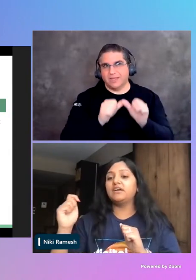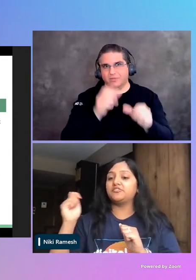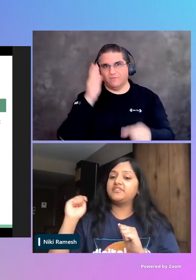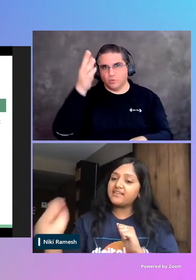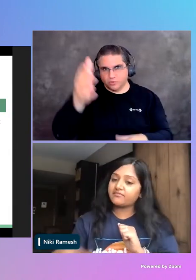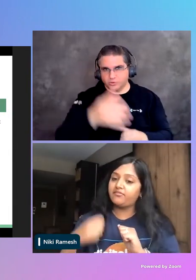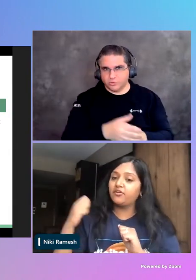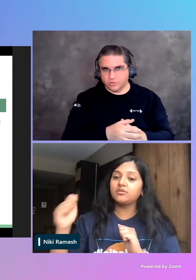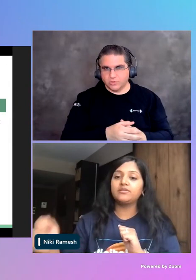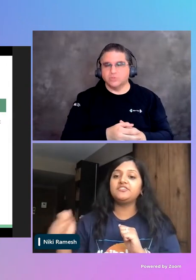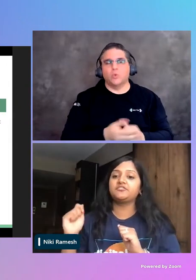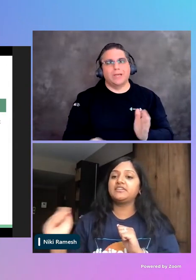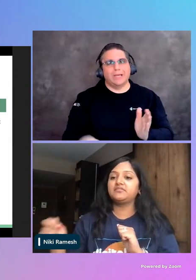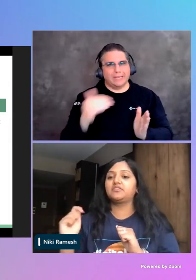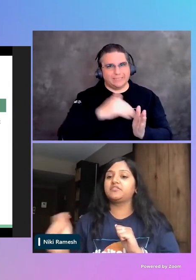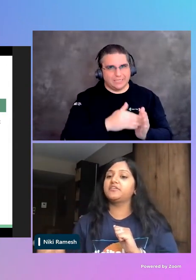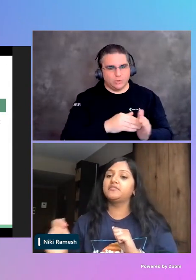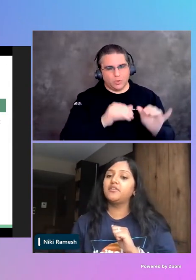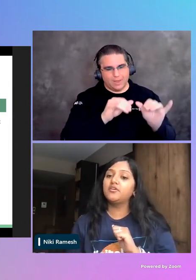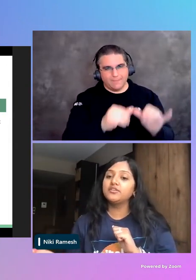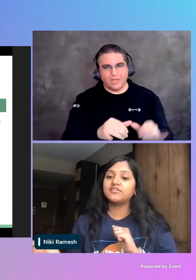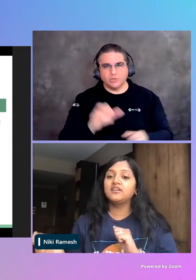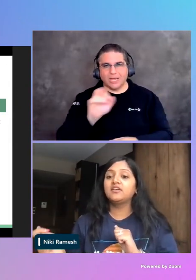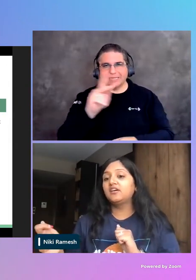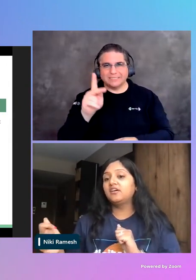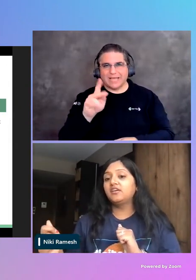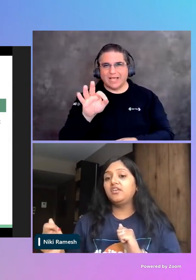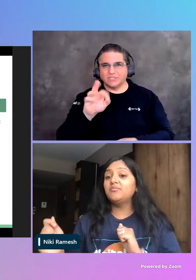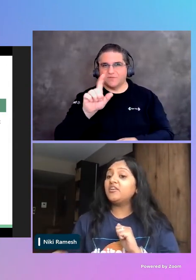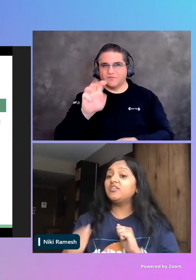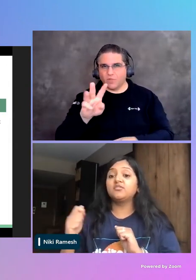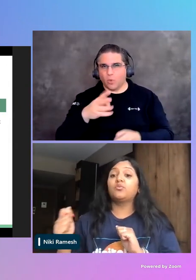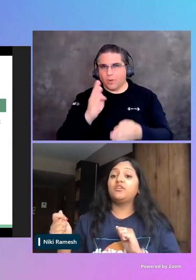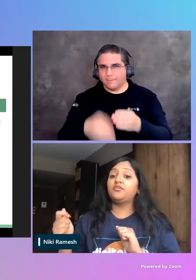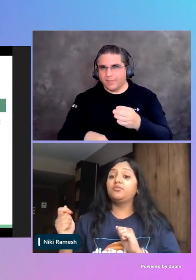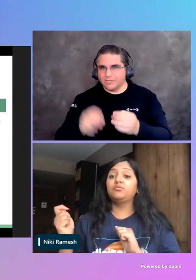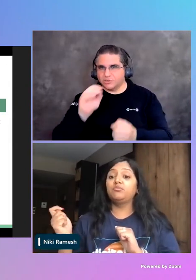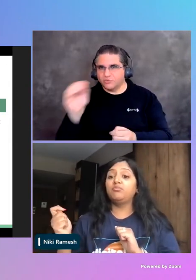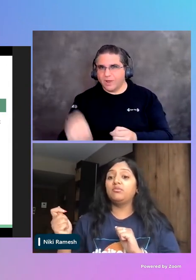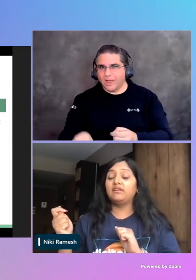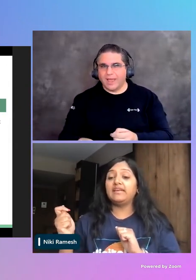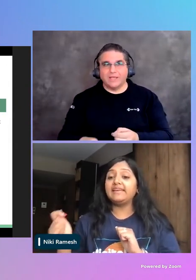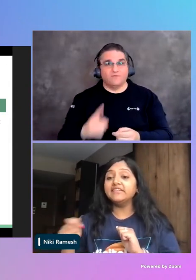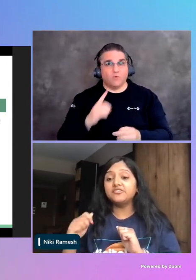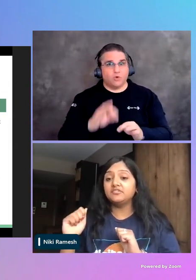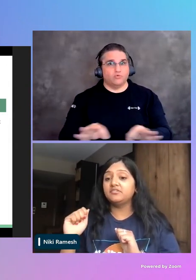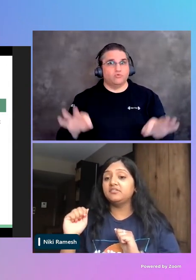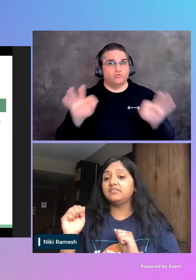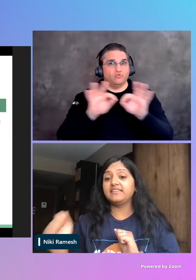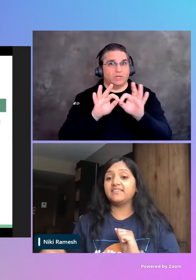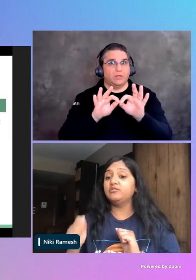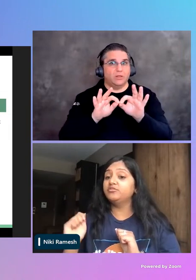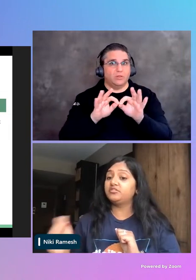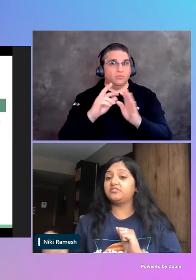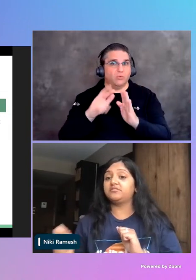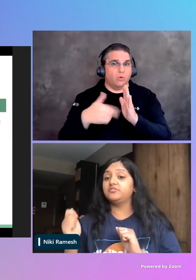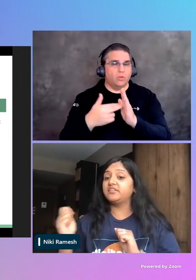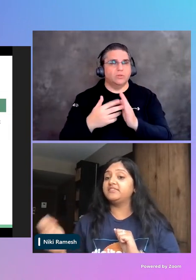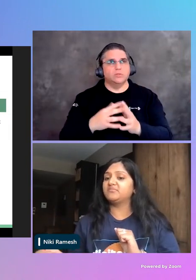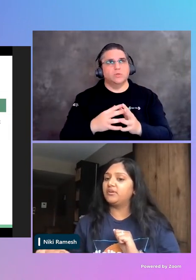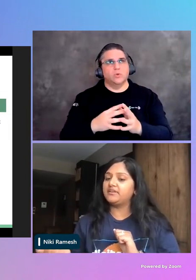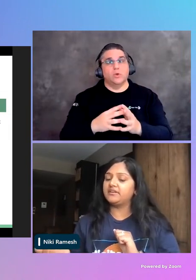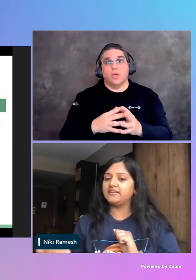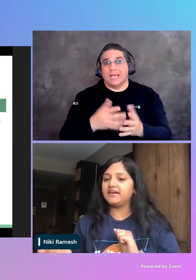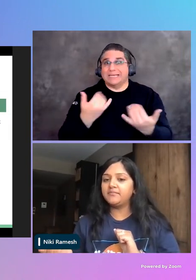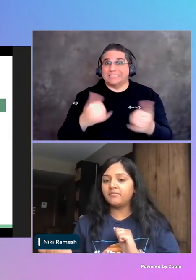continuing to measure task flow completion rates for critical flows. You might also want to engage in things like user interviews